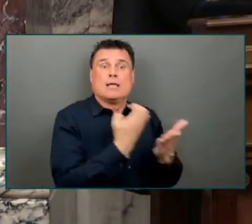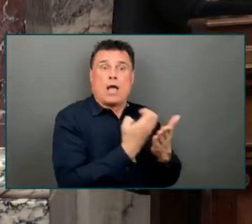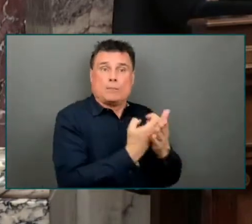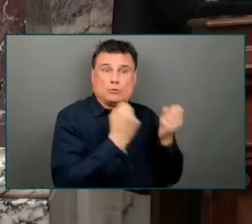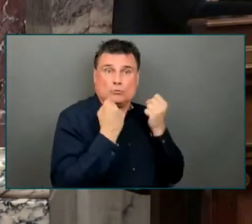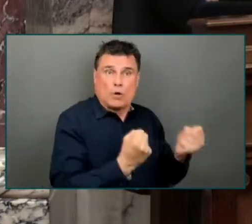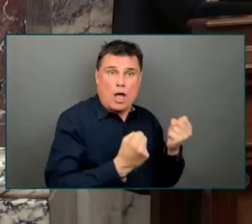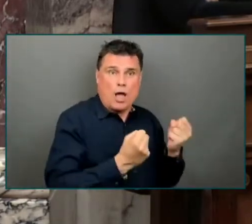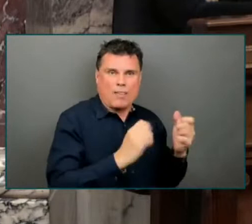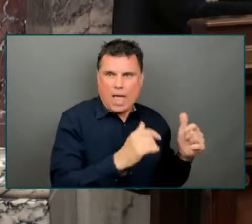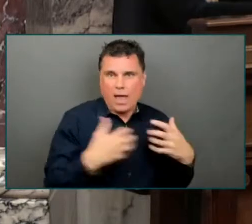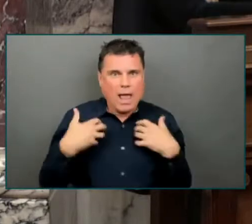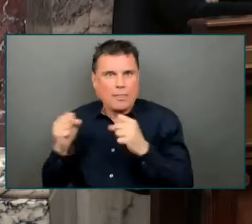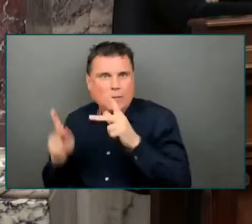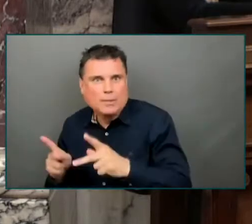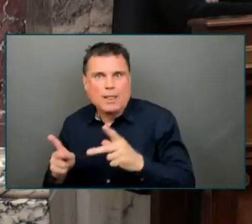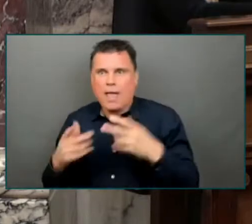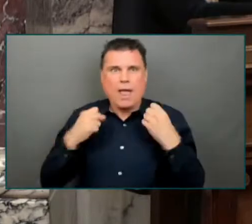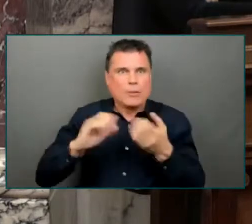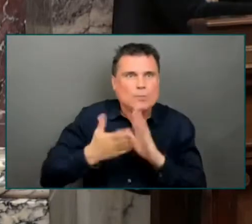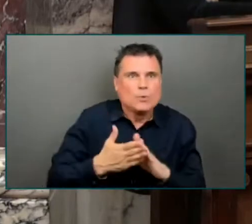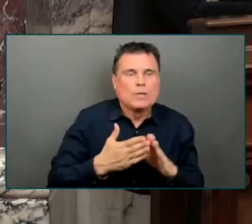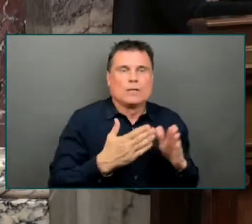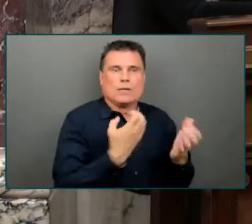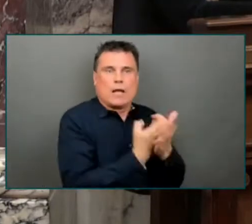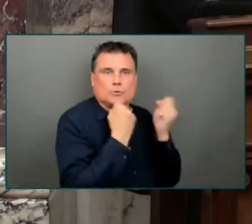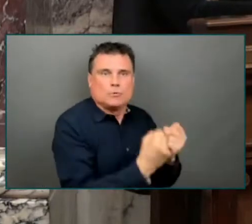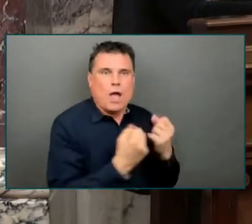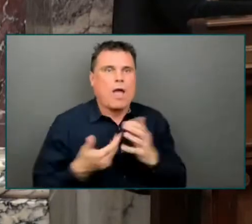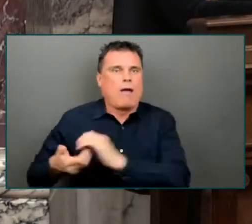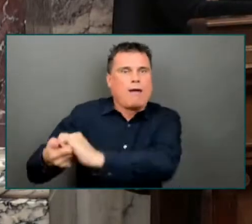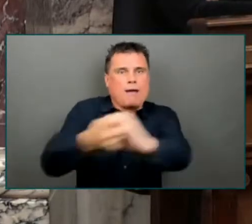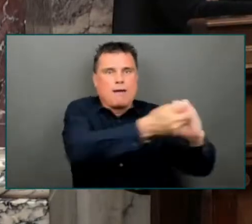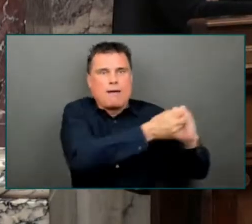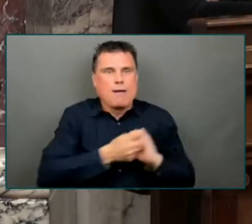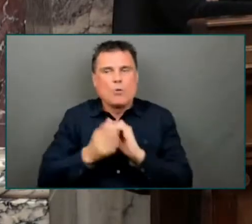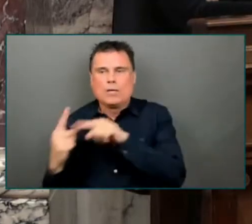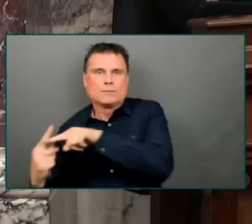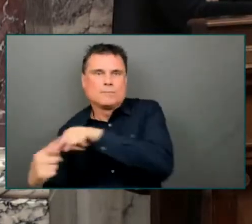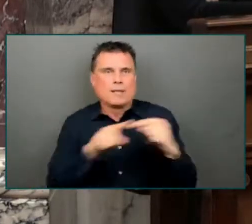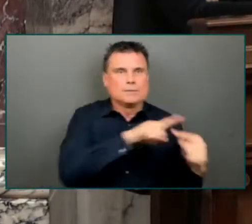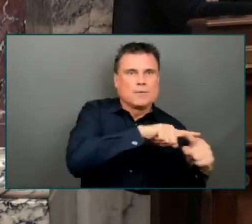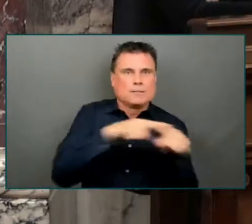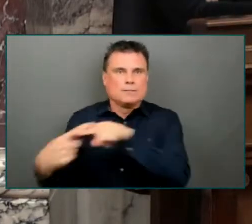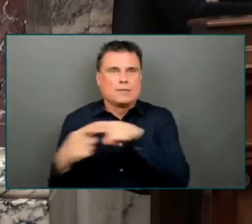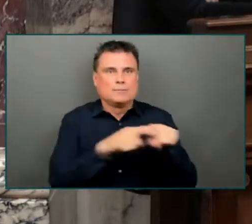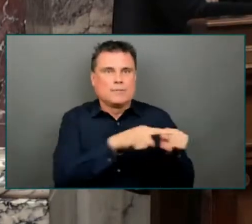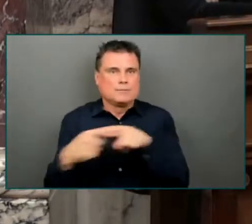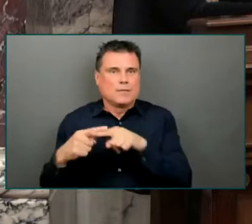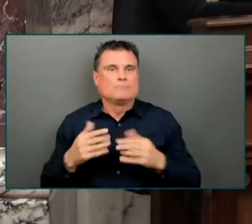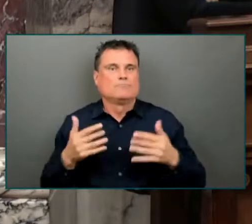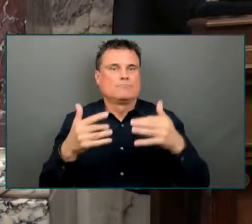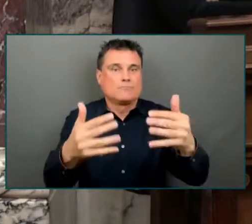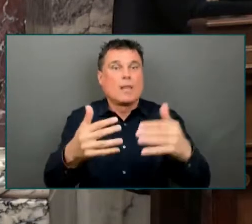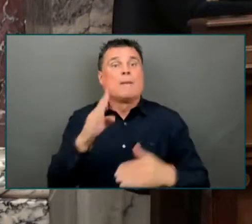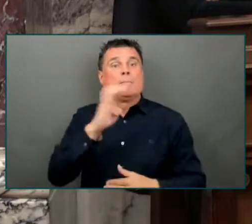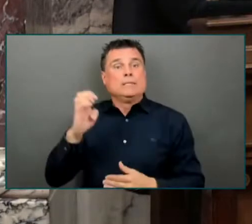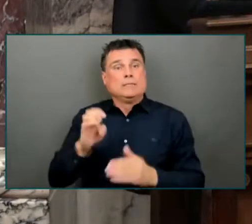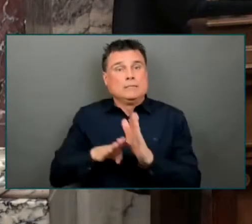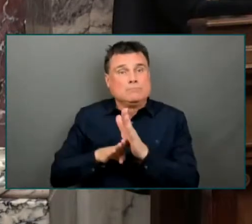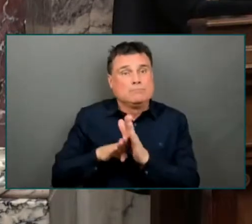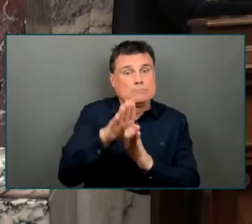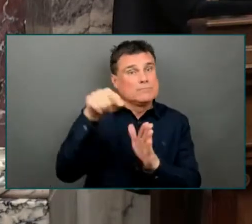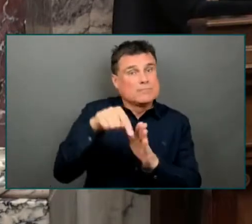Second, that BC's recovery must include everyone. And third, it's more important than ever